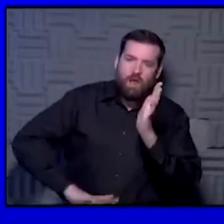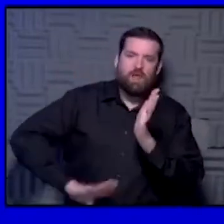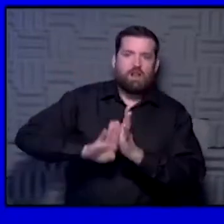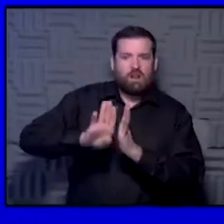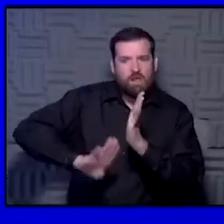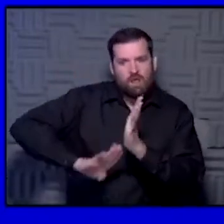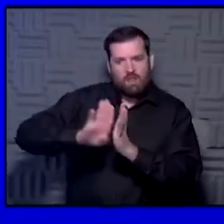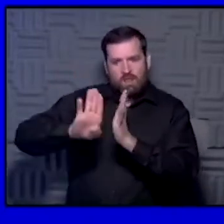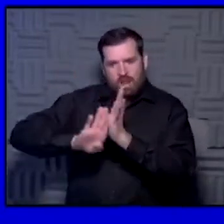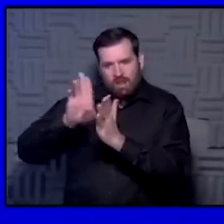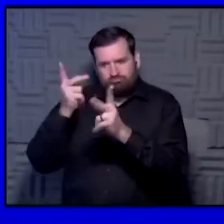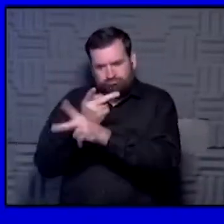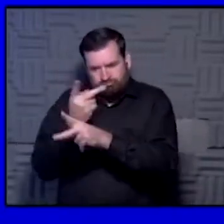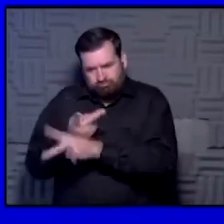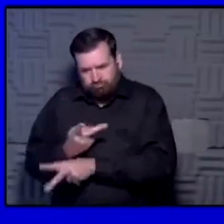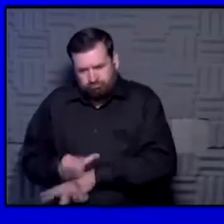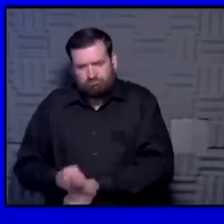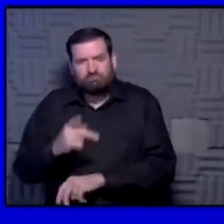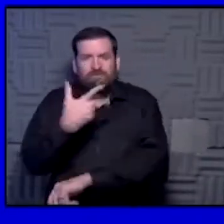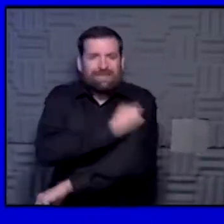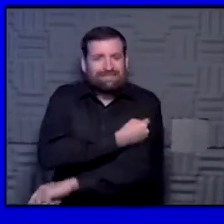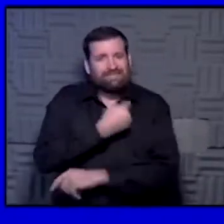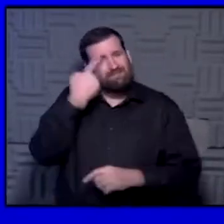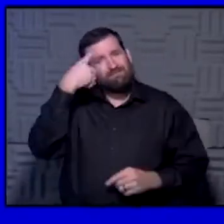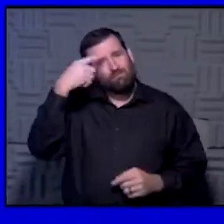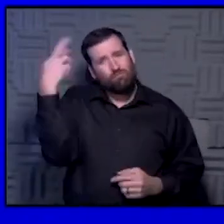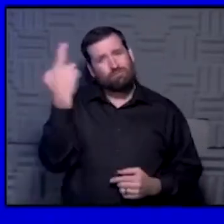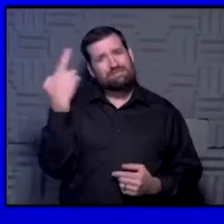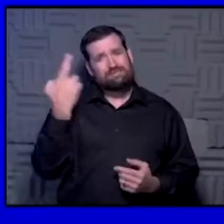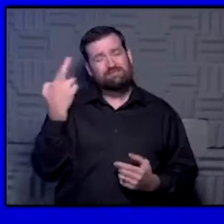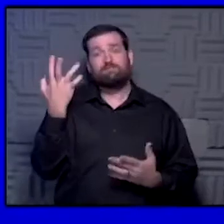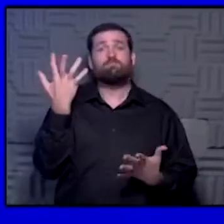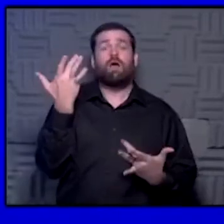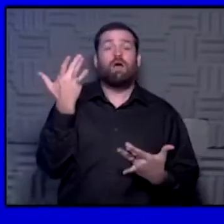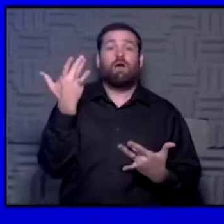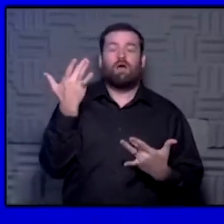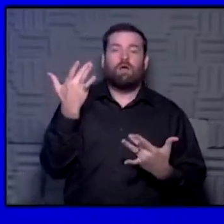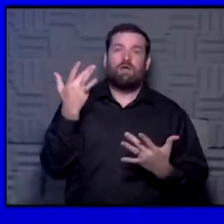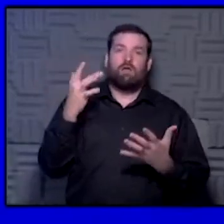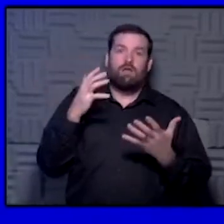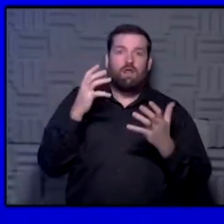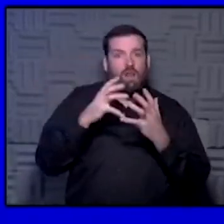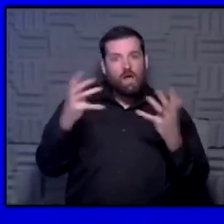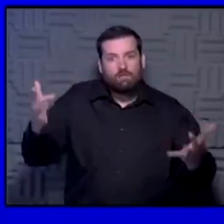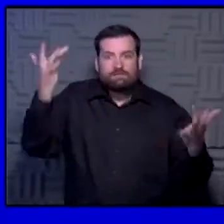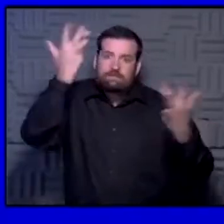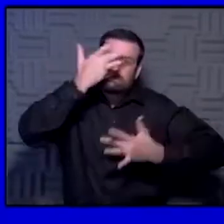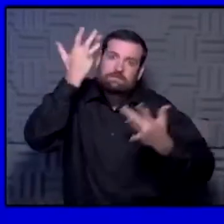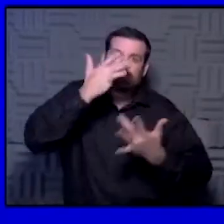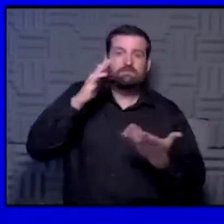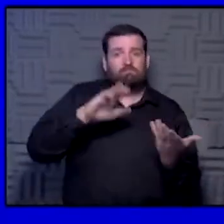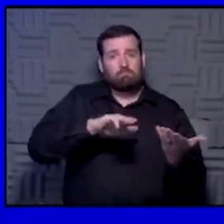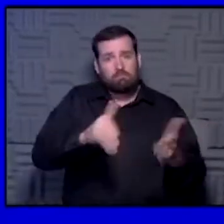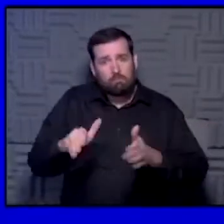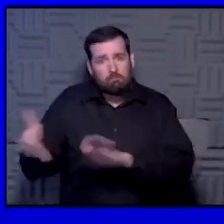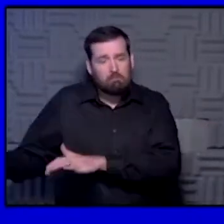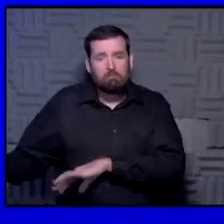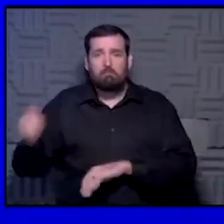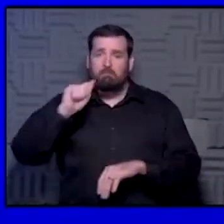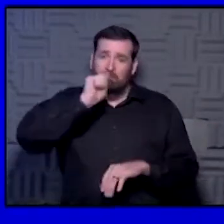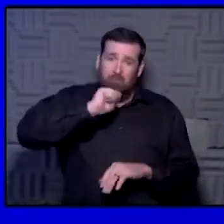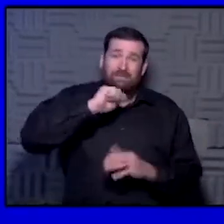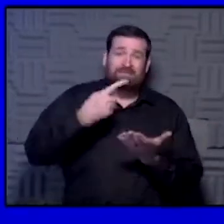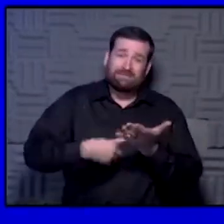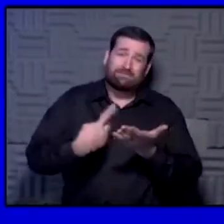for. They developed them for a reason, because those vaccines caused a lot of morbidity, a lot of illness and suffering for the children, and even